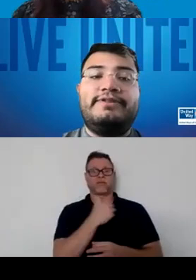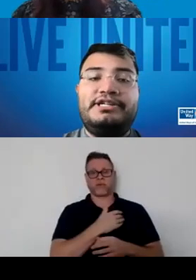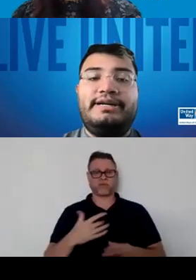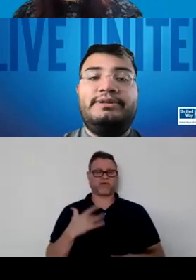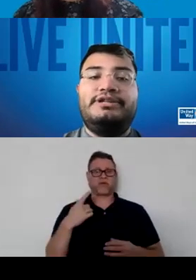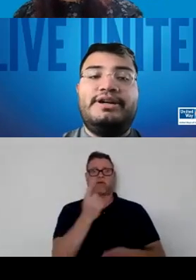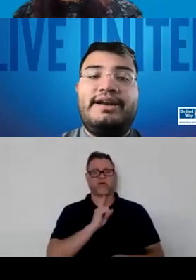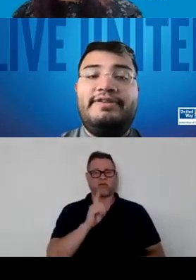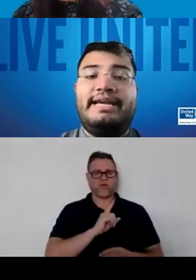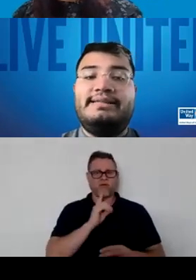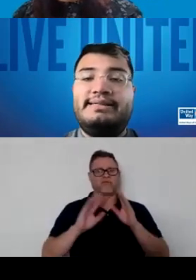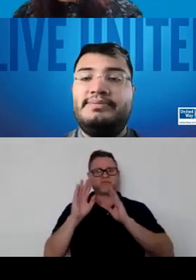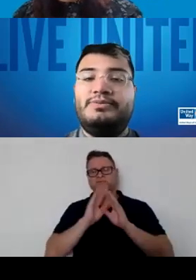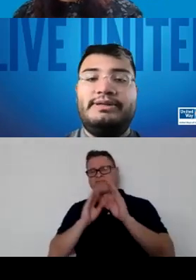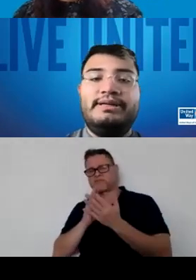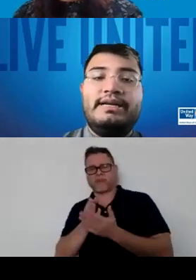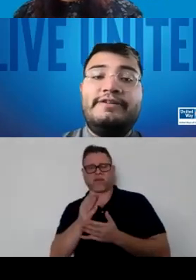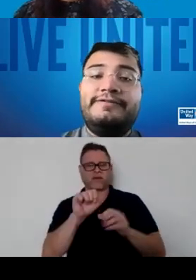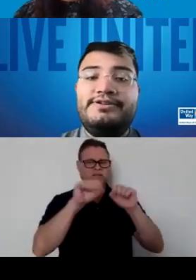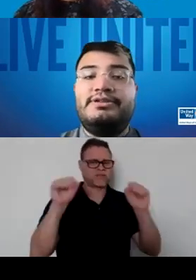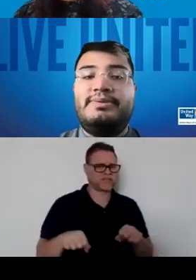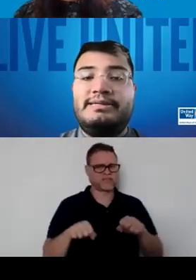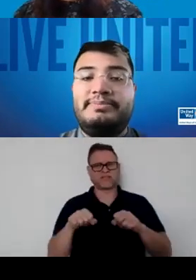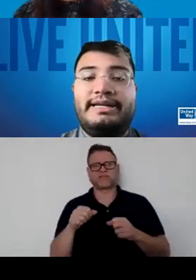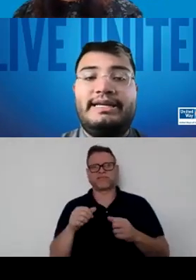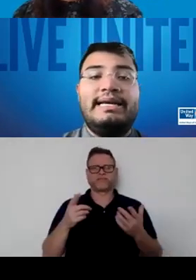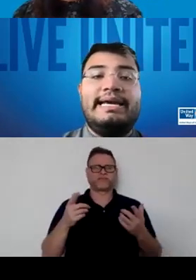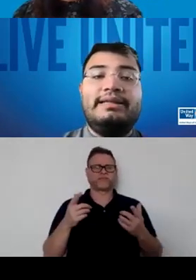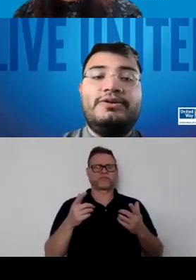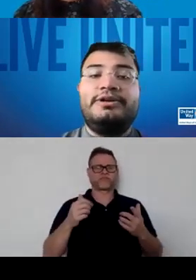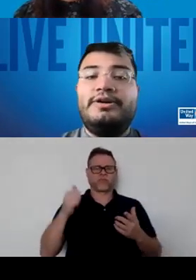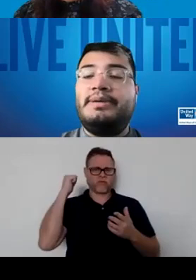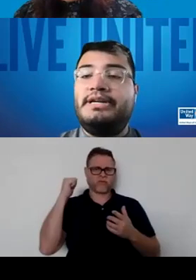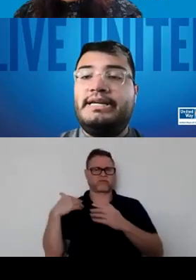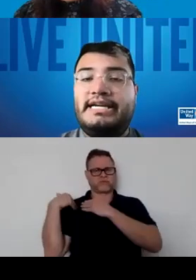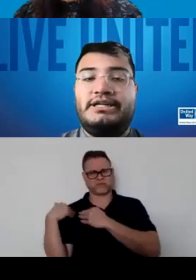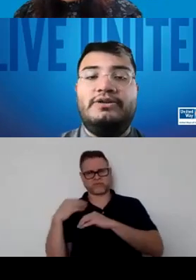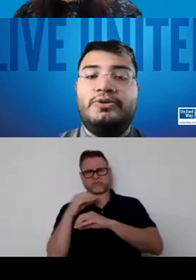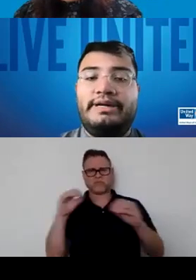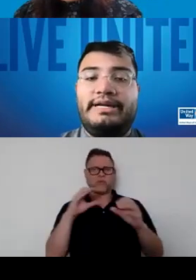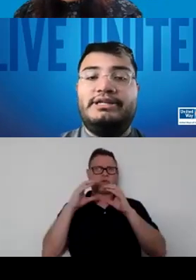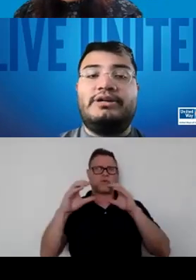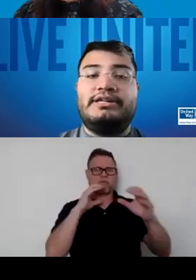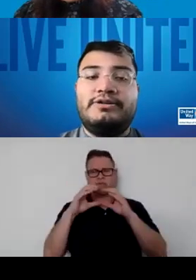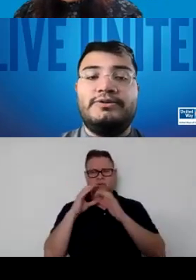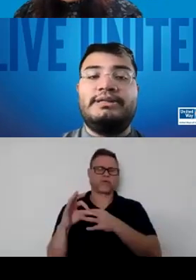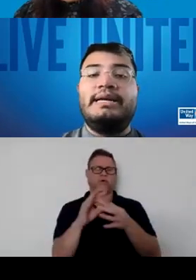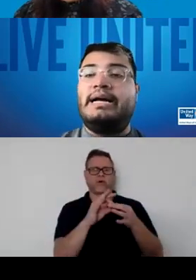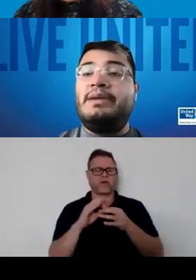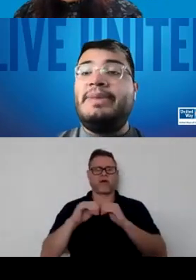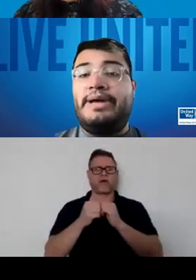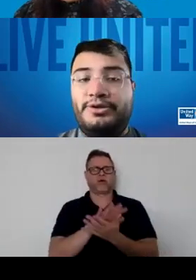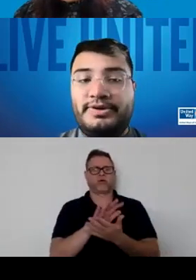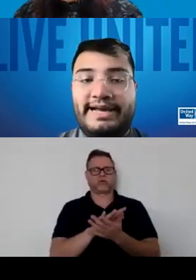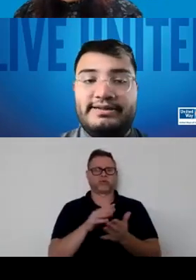and frustrated when they try to navigate systems with diffused responsibility and little or no communication or coordination across schools